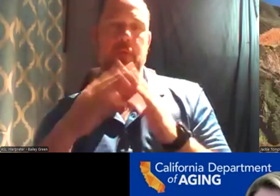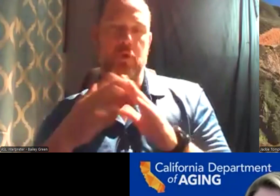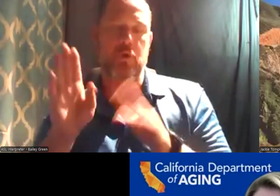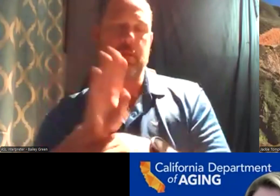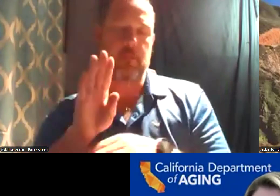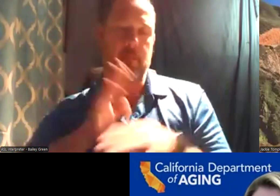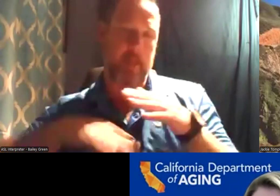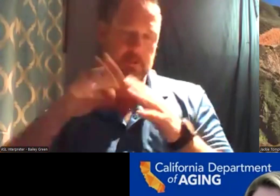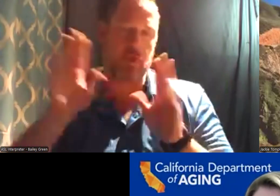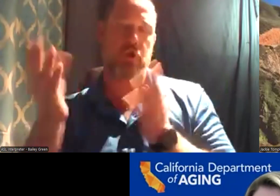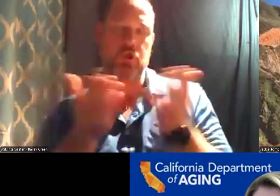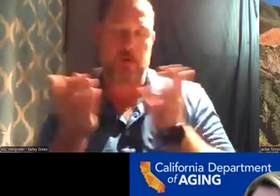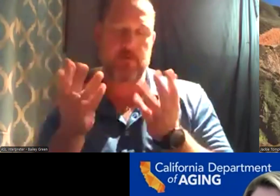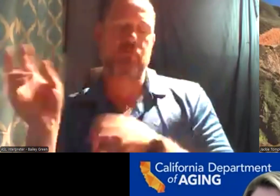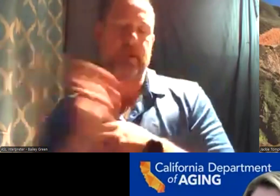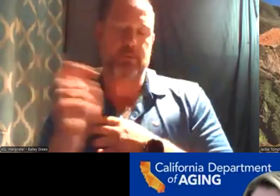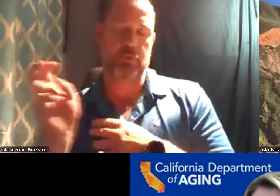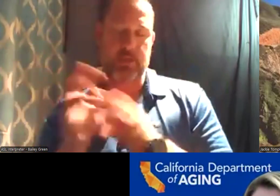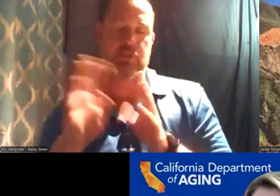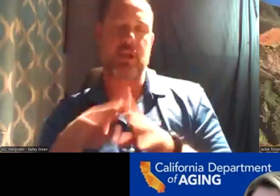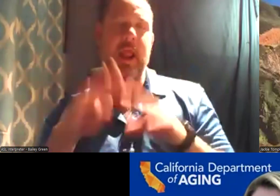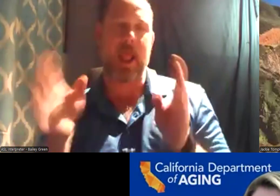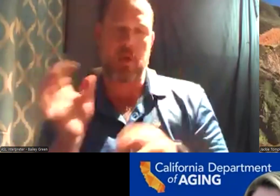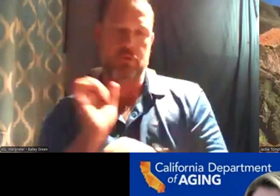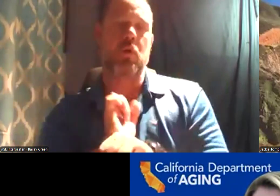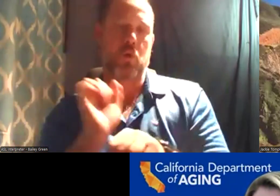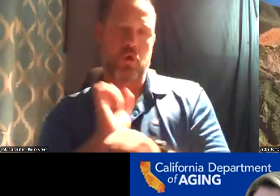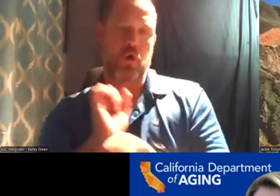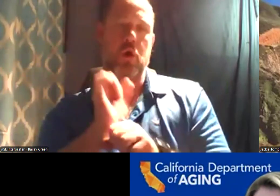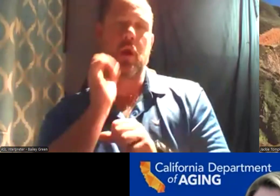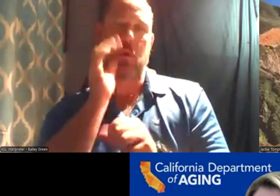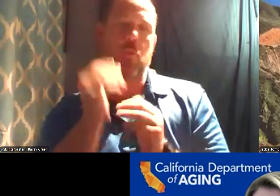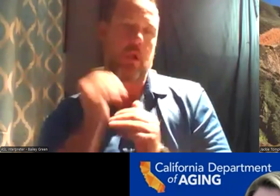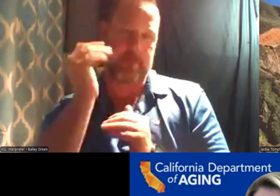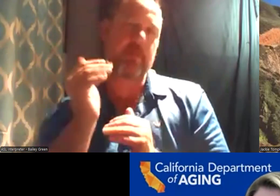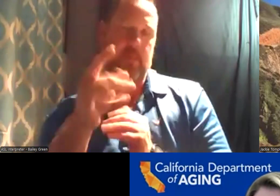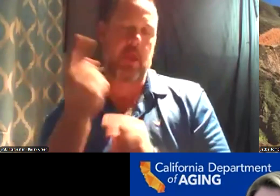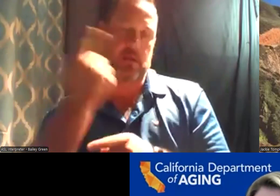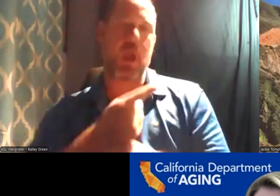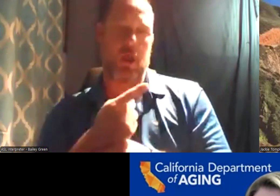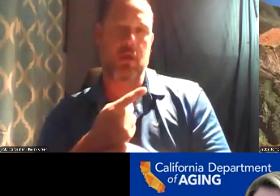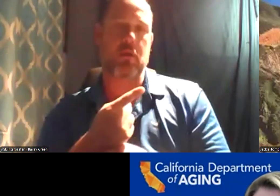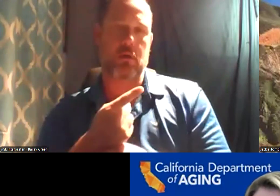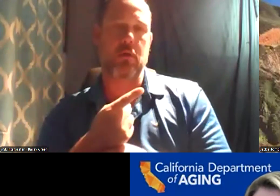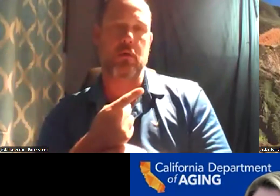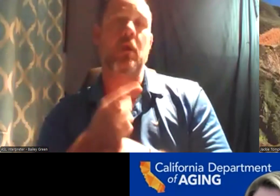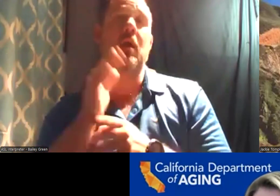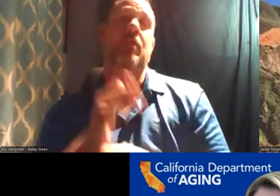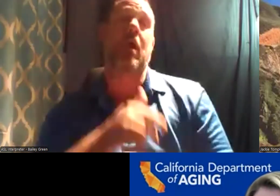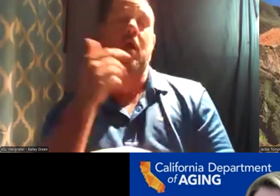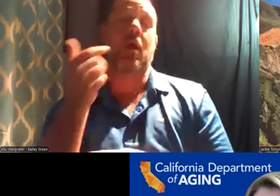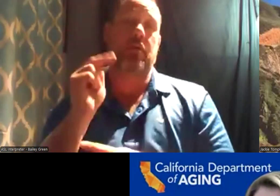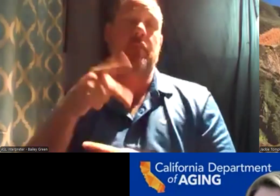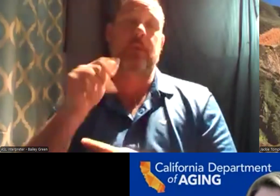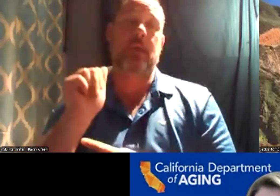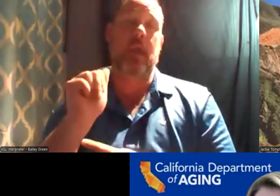services, transportation, and housing have been working on and will elevate at the Day of Action. And likewise, the other MPA